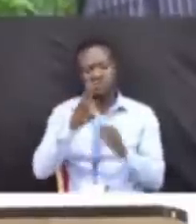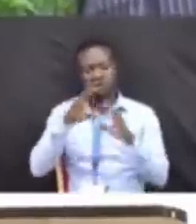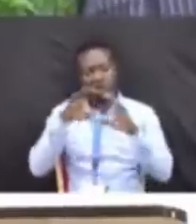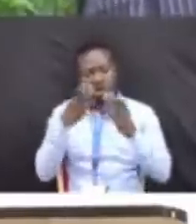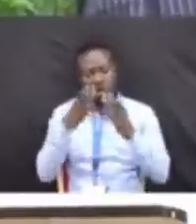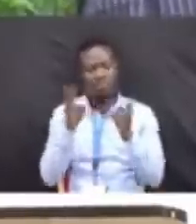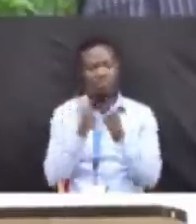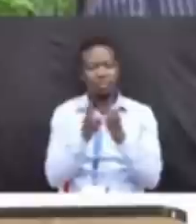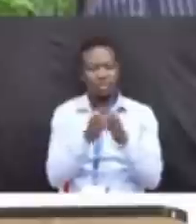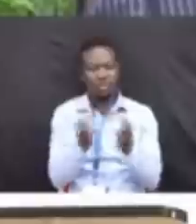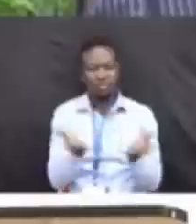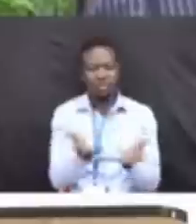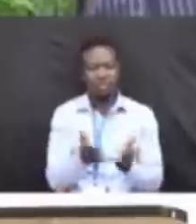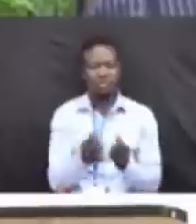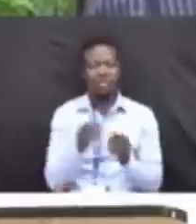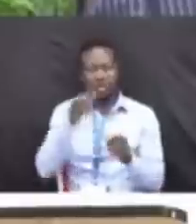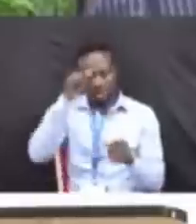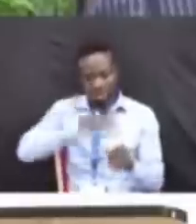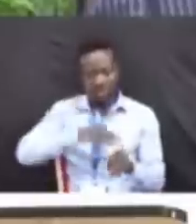and gentlemen,